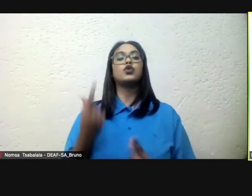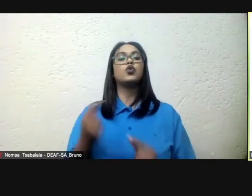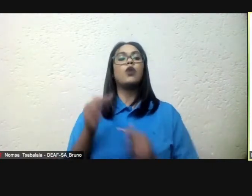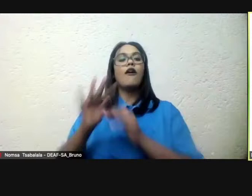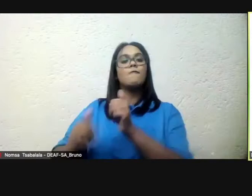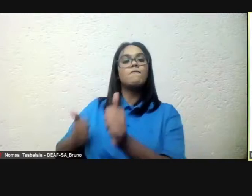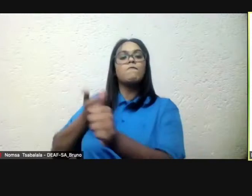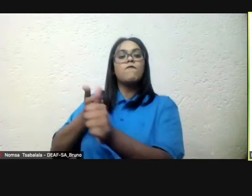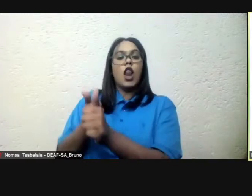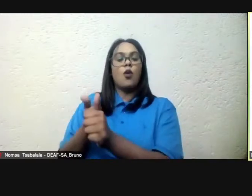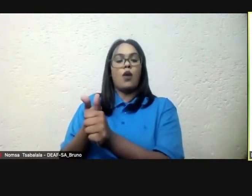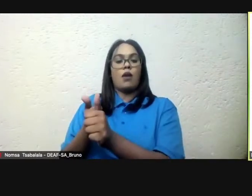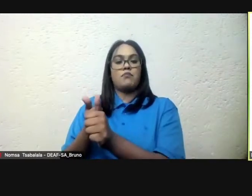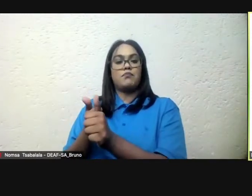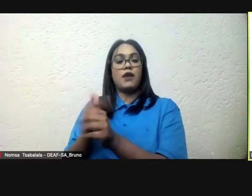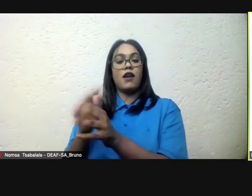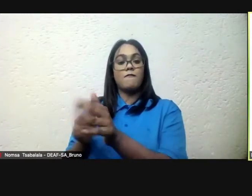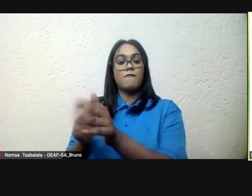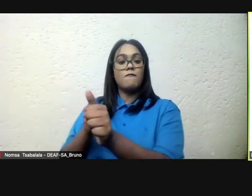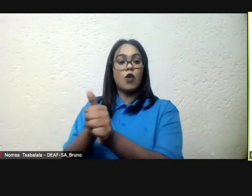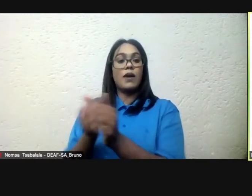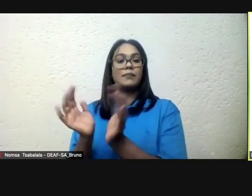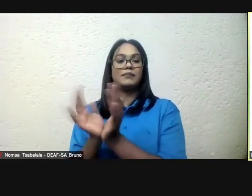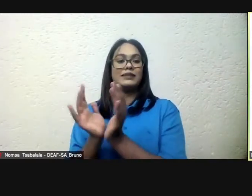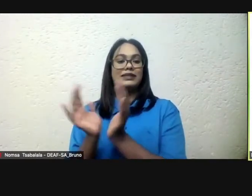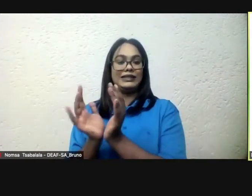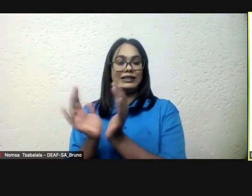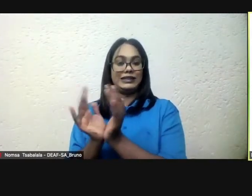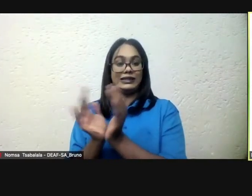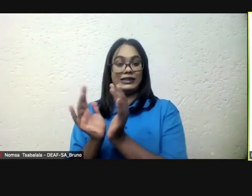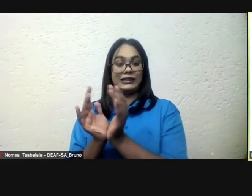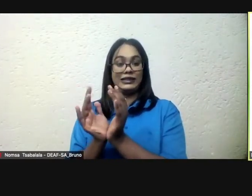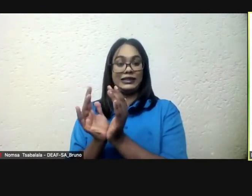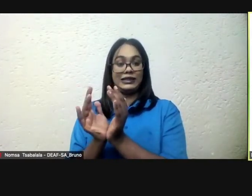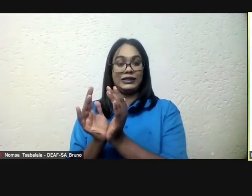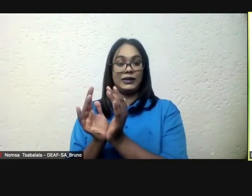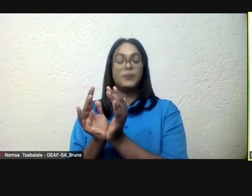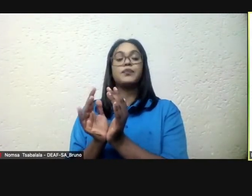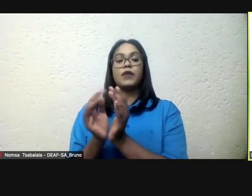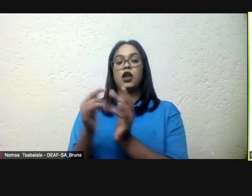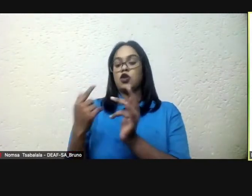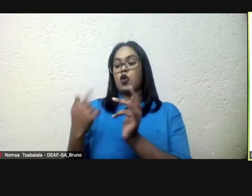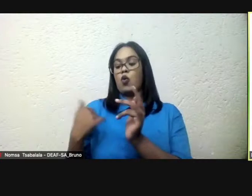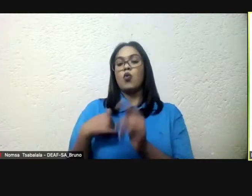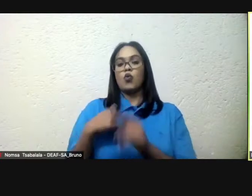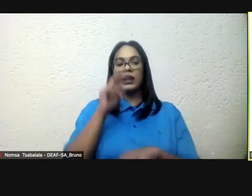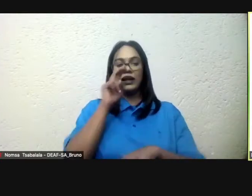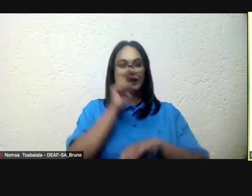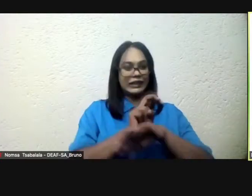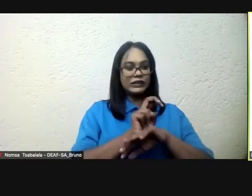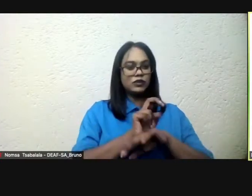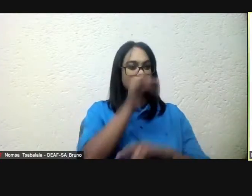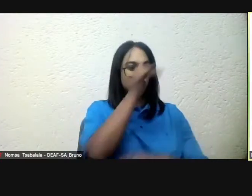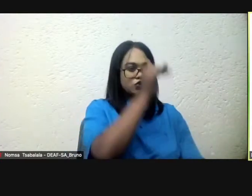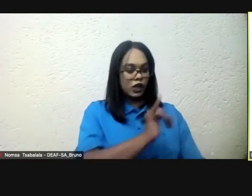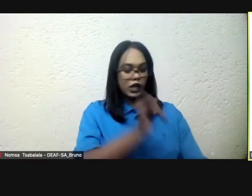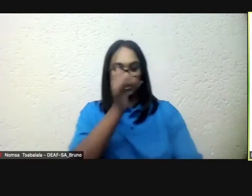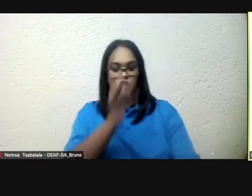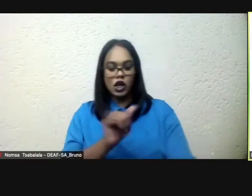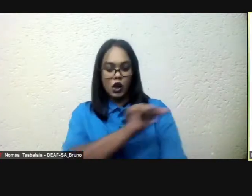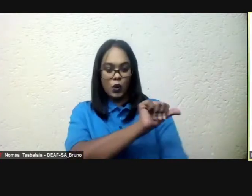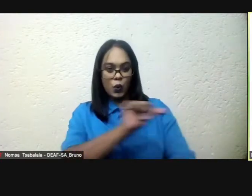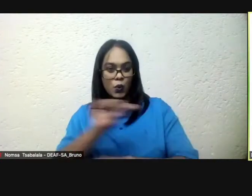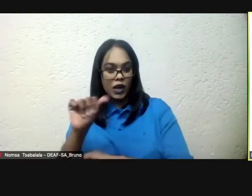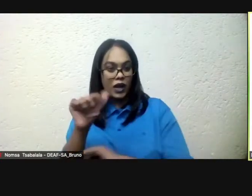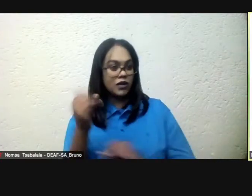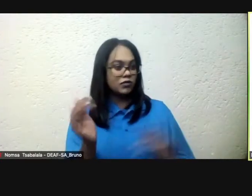needed just over a week to monitor the situation and see what measures needs to be taken. So at this stage, one